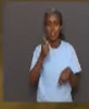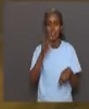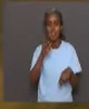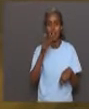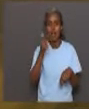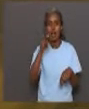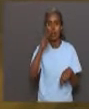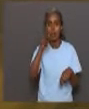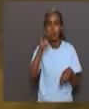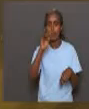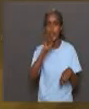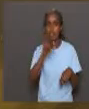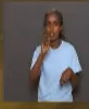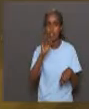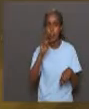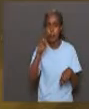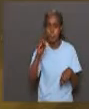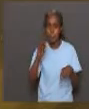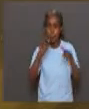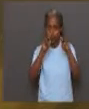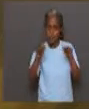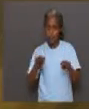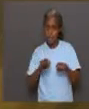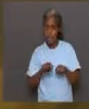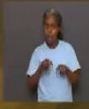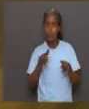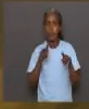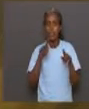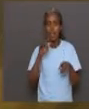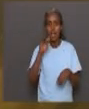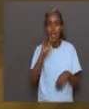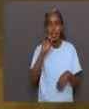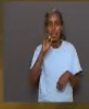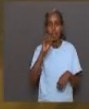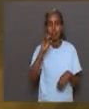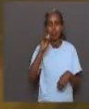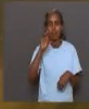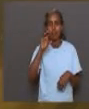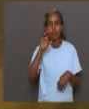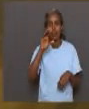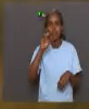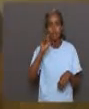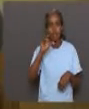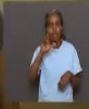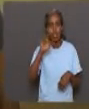trapezium, the parallelogram, and the irregular quadrilateral.